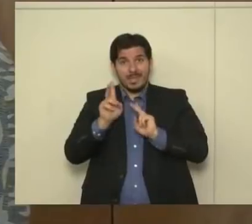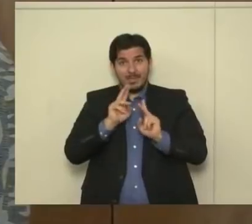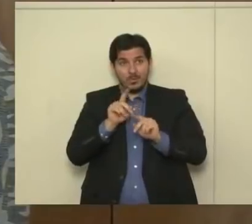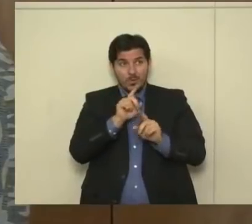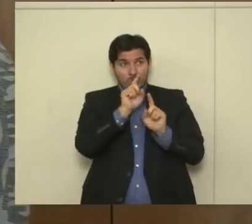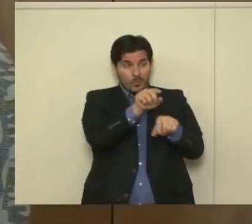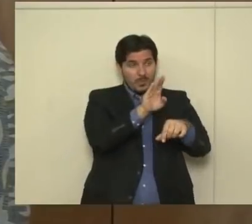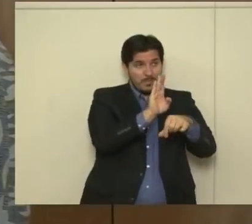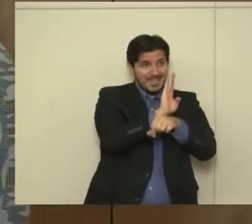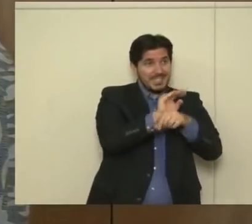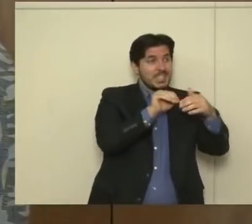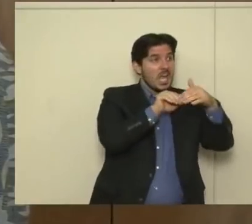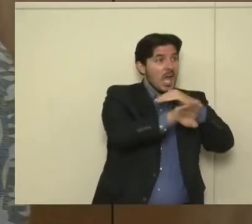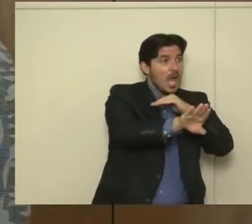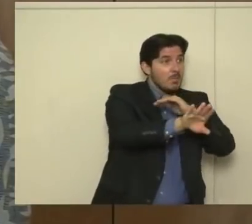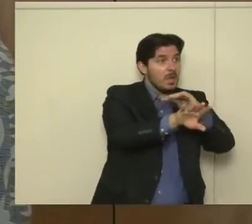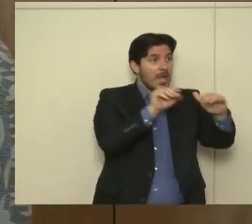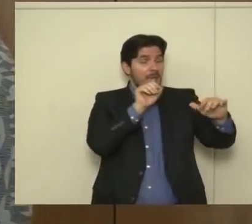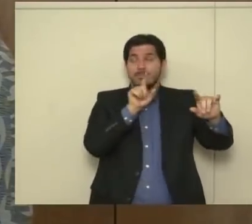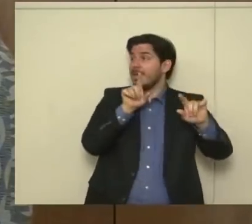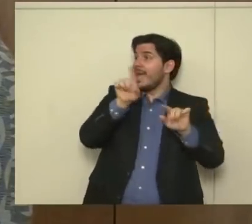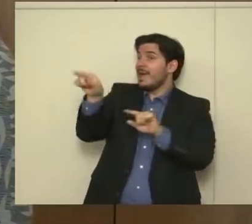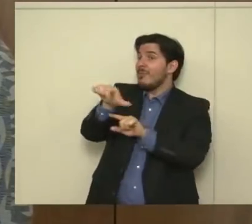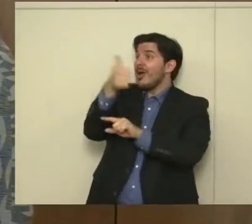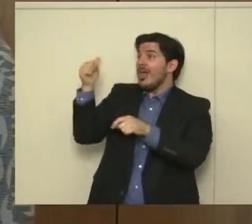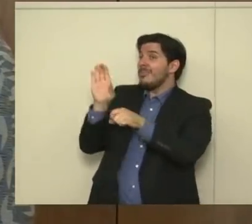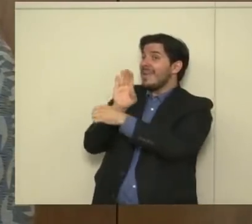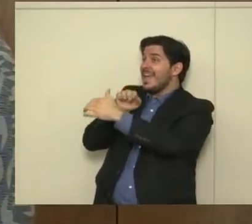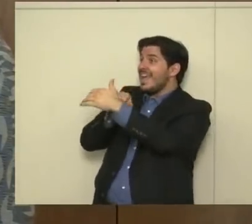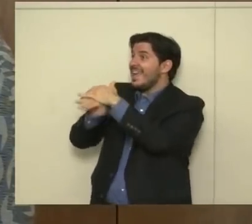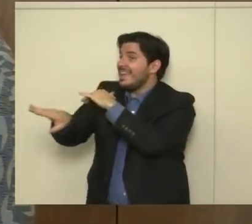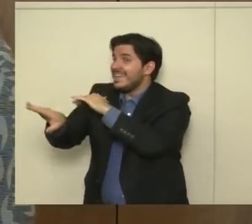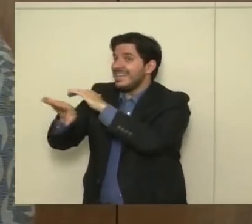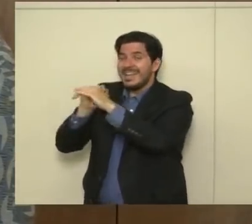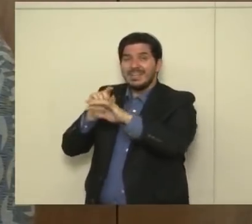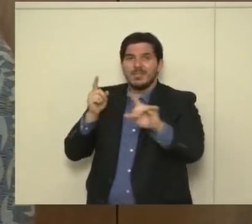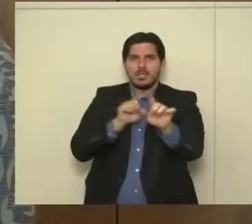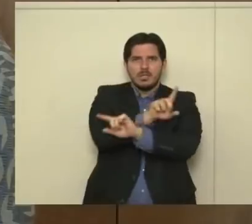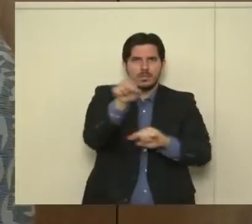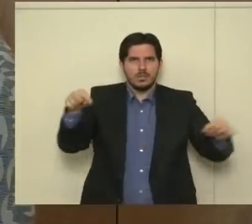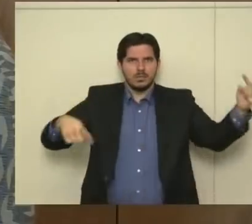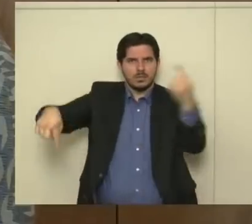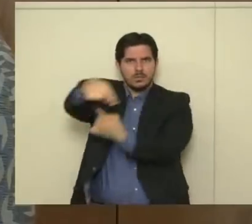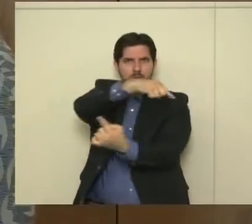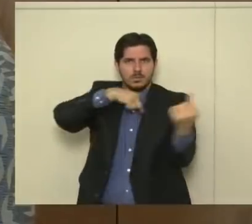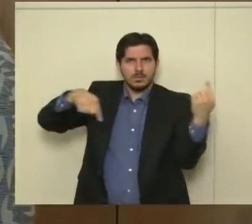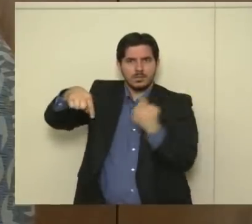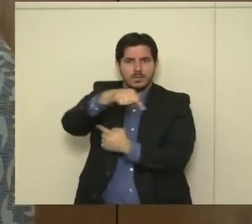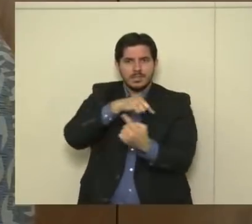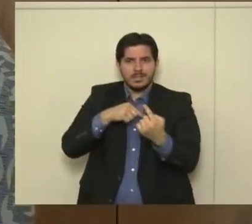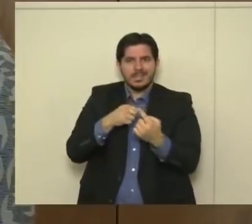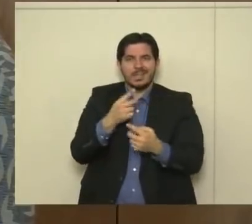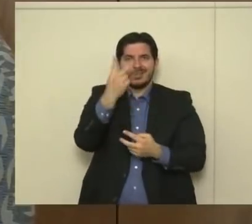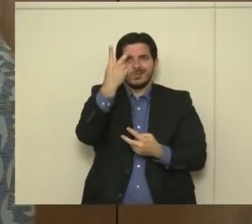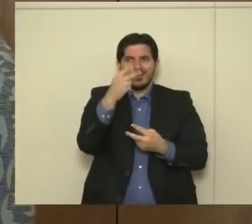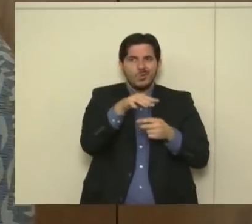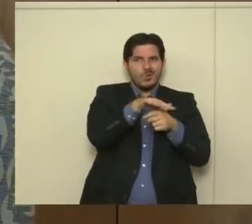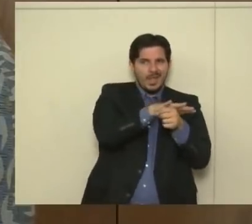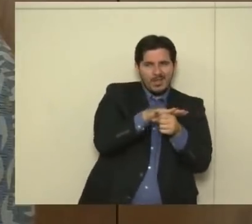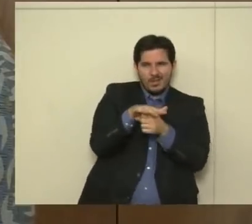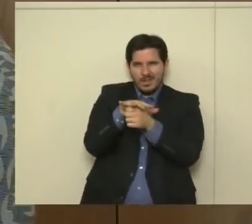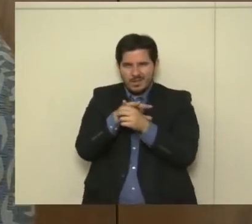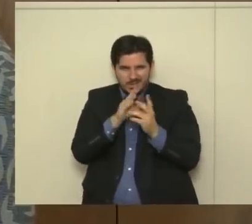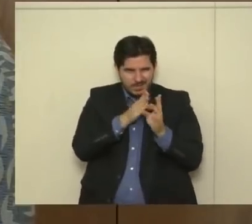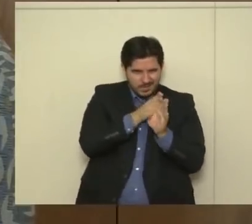businesses, and that data is so specific to just those two areas where we want to really monitor